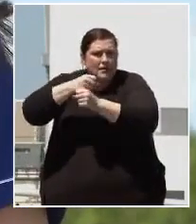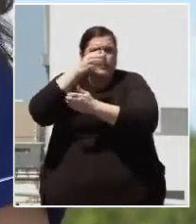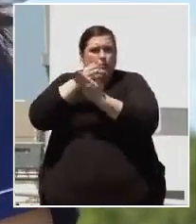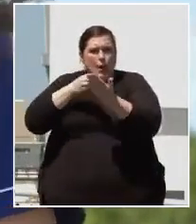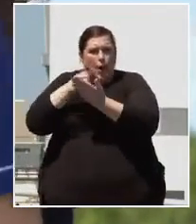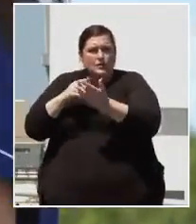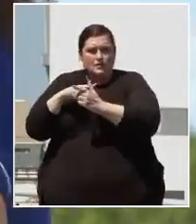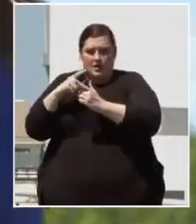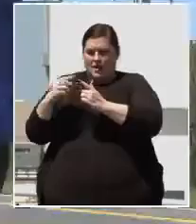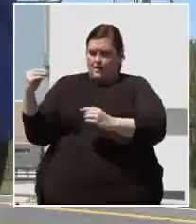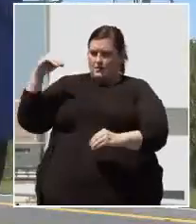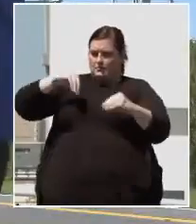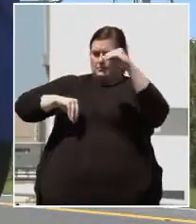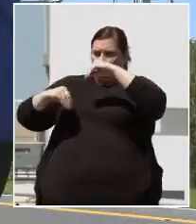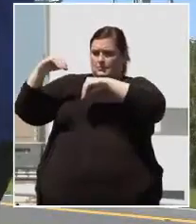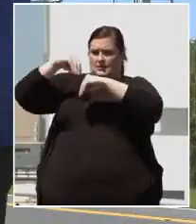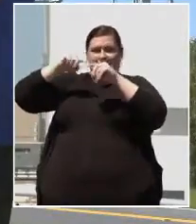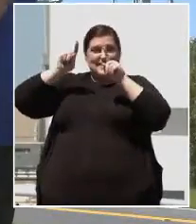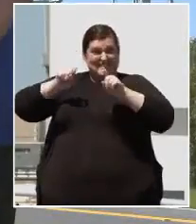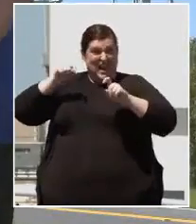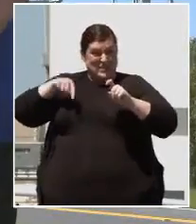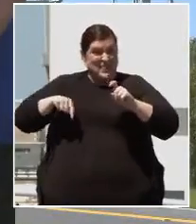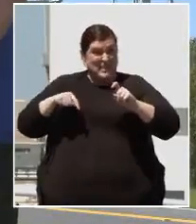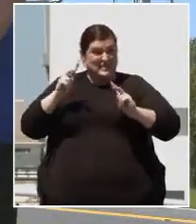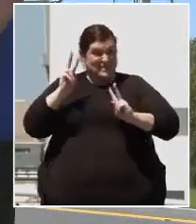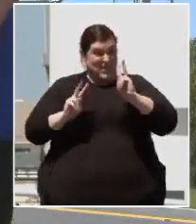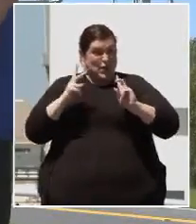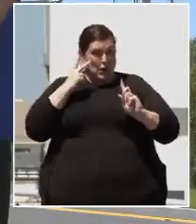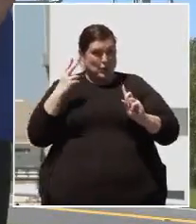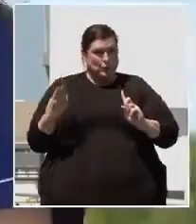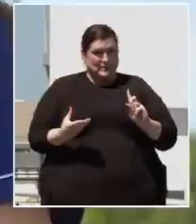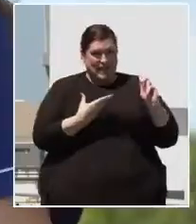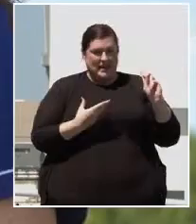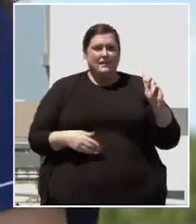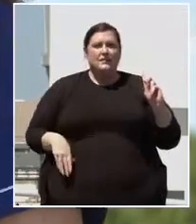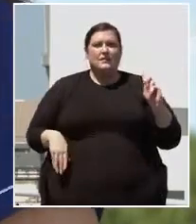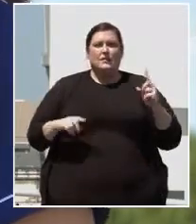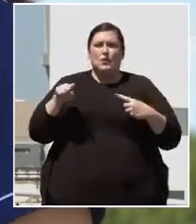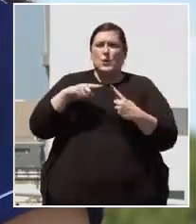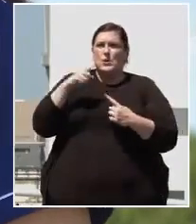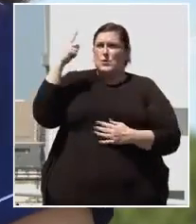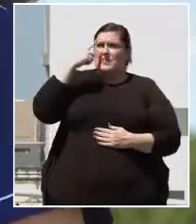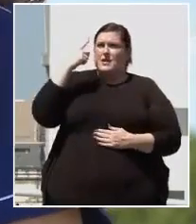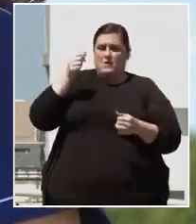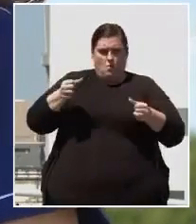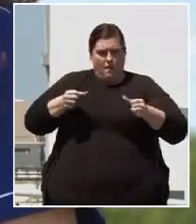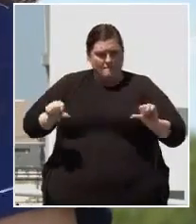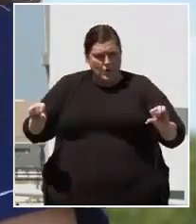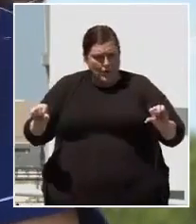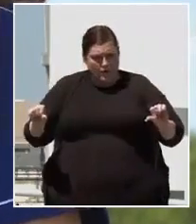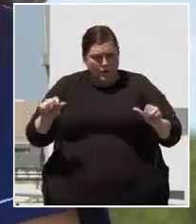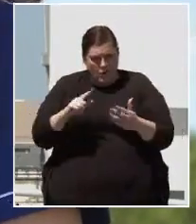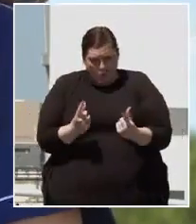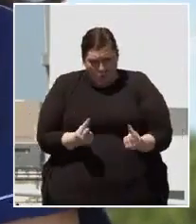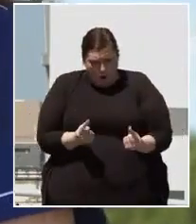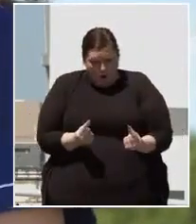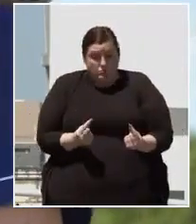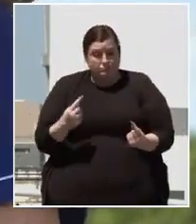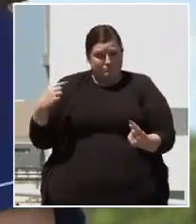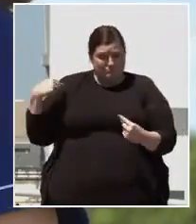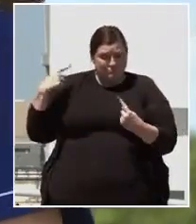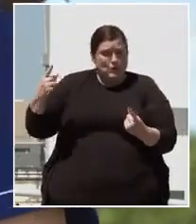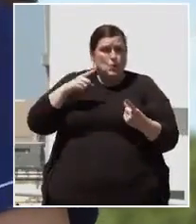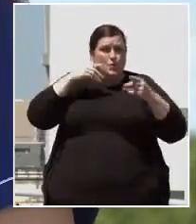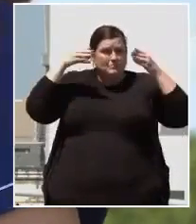integration and test to to this vehicle that you see behind you so when you think about the effort what is it taken I mean it has taken